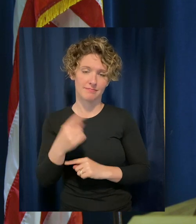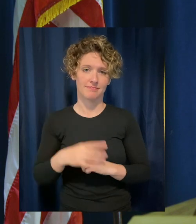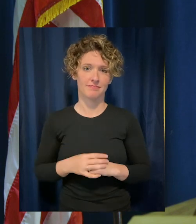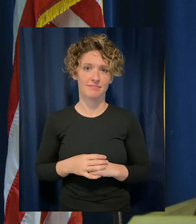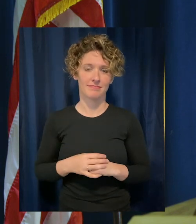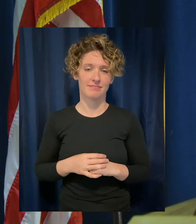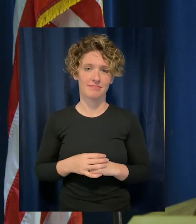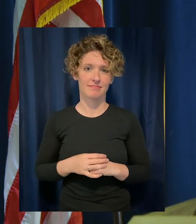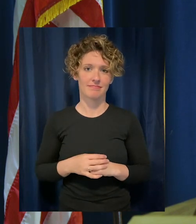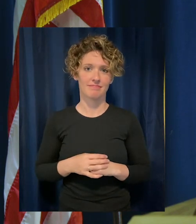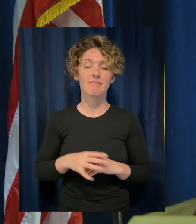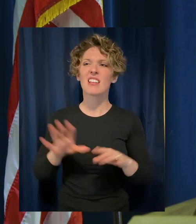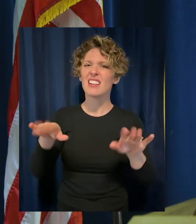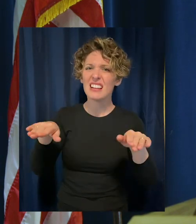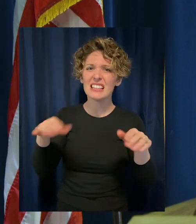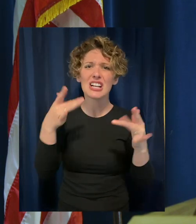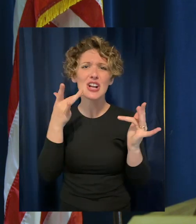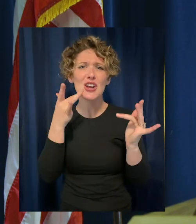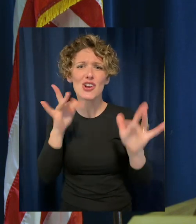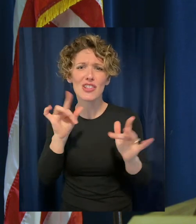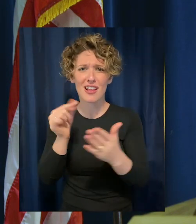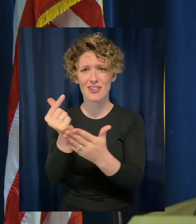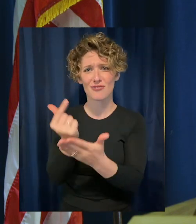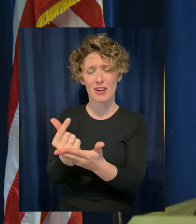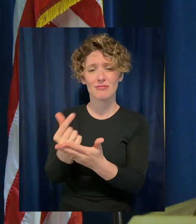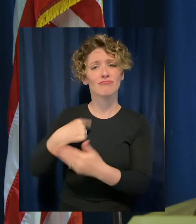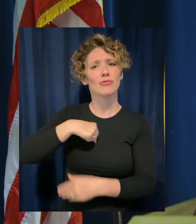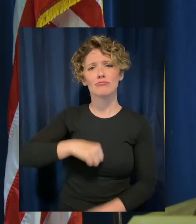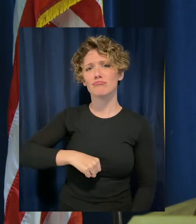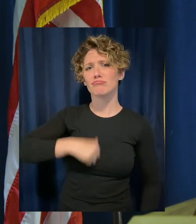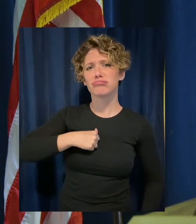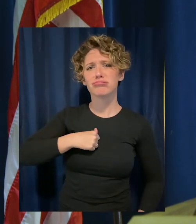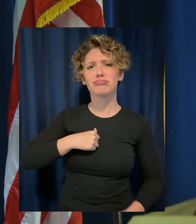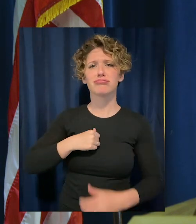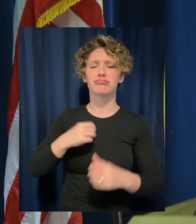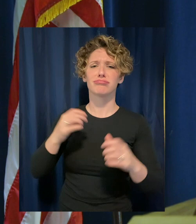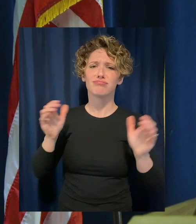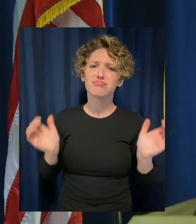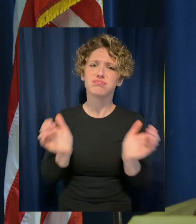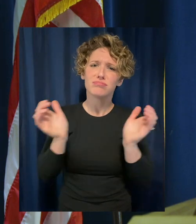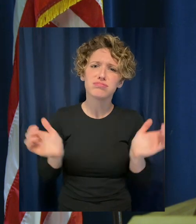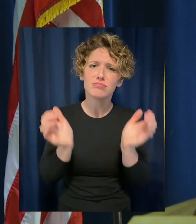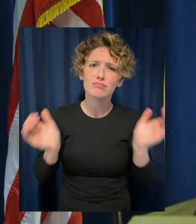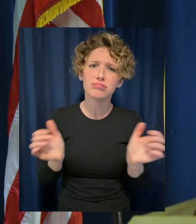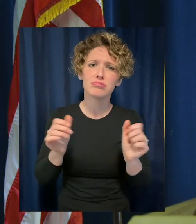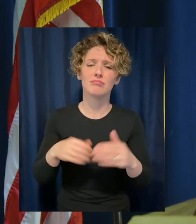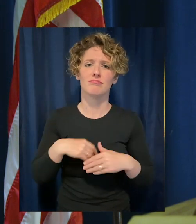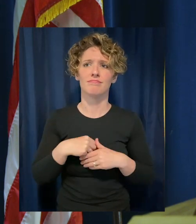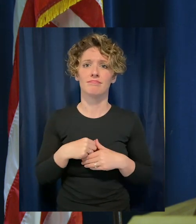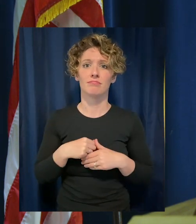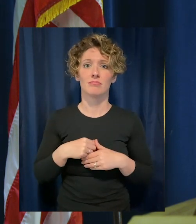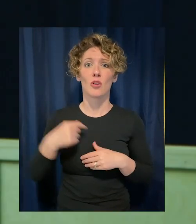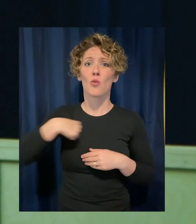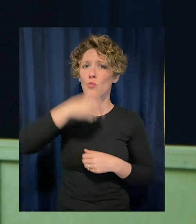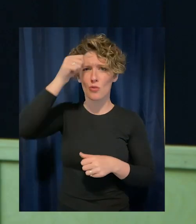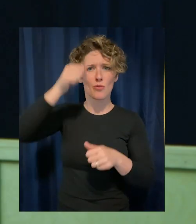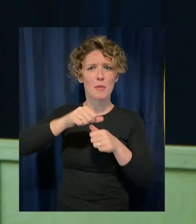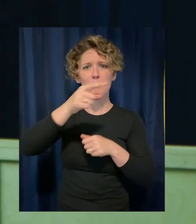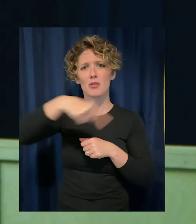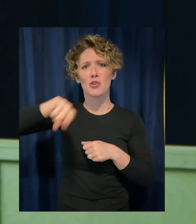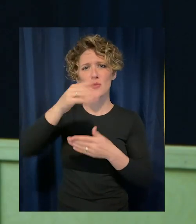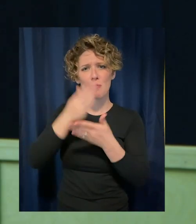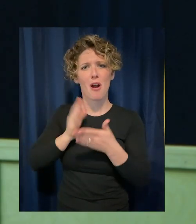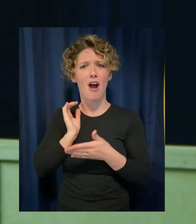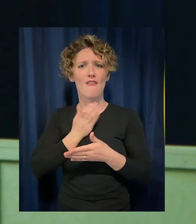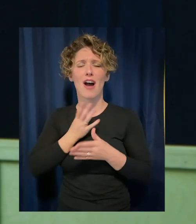luck, graduates. We will be proudly cheering you on, remembering you always as part of our family.